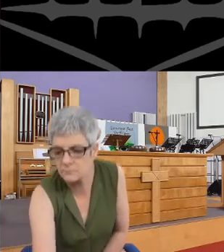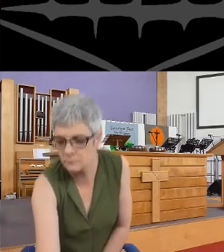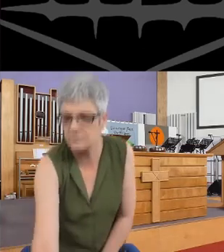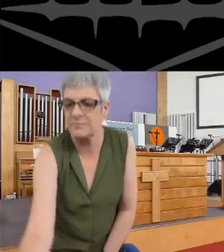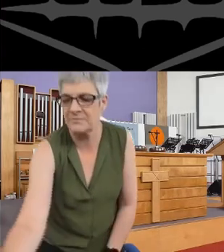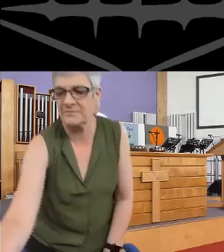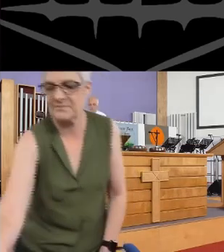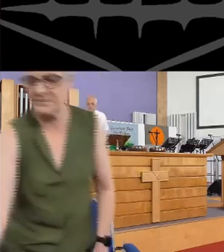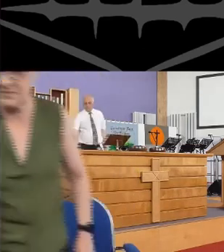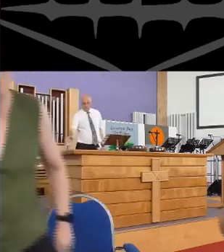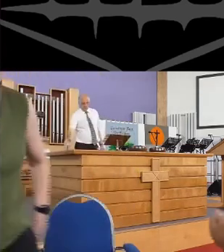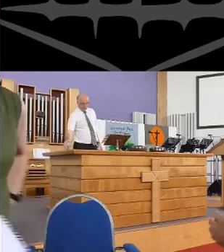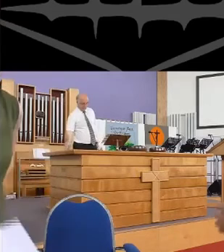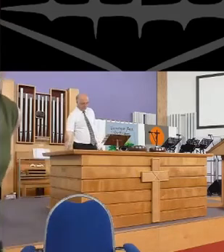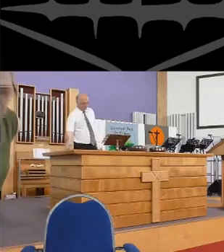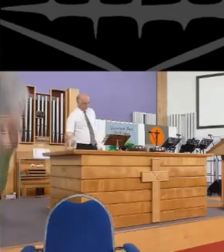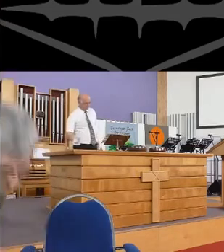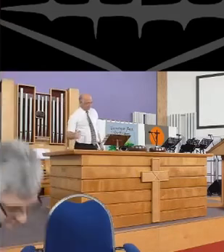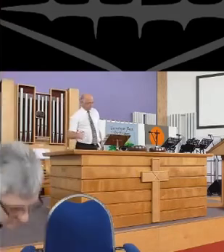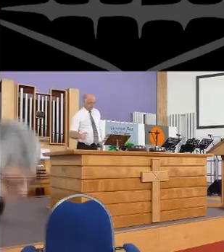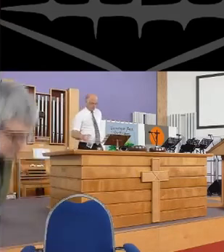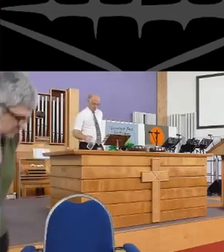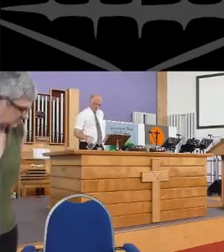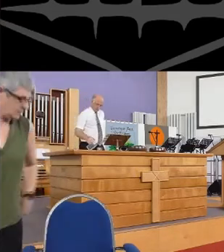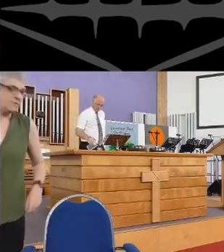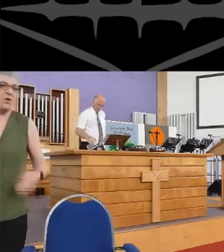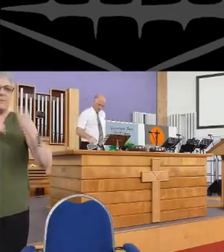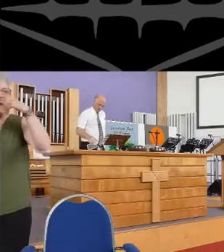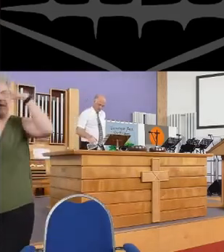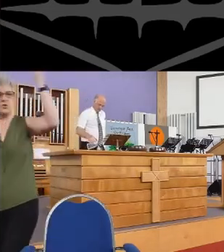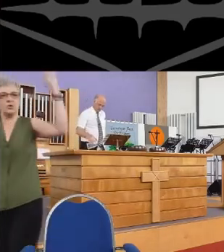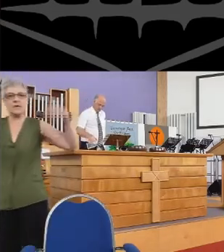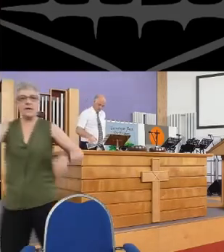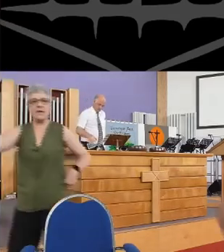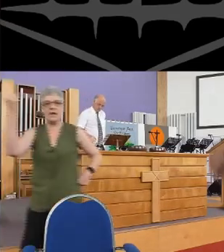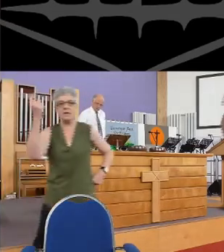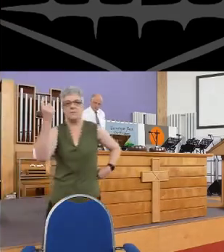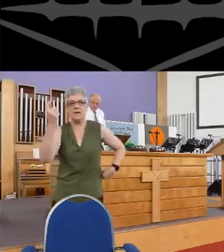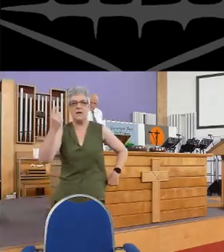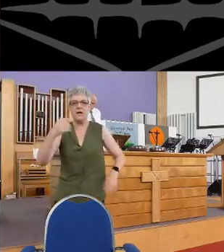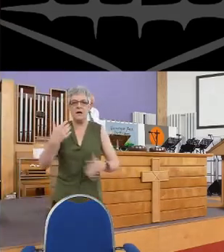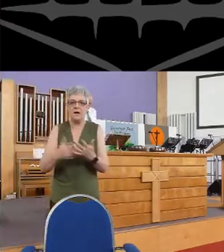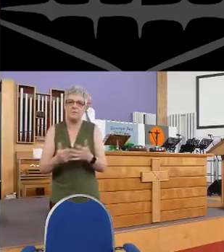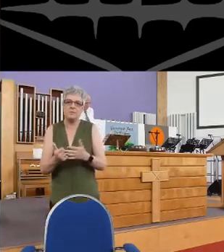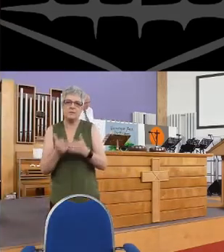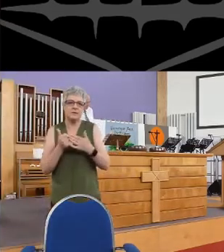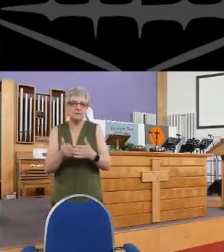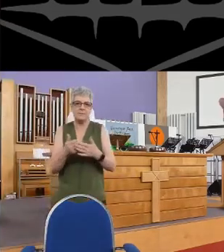Thank you.